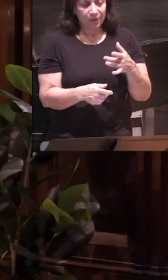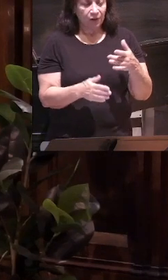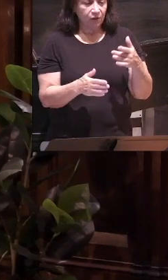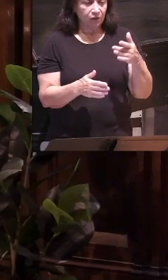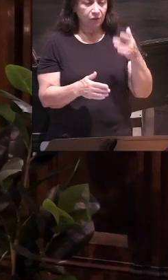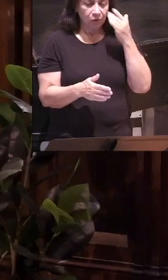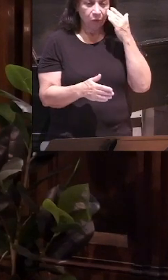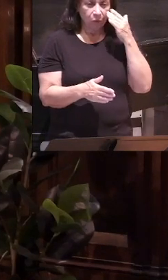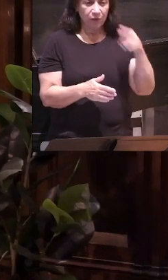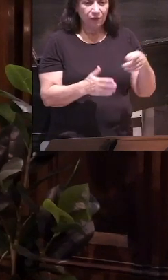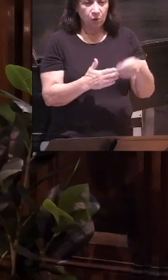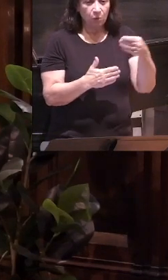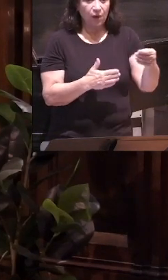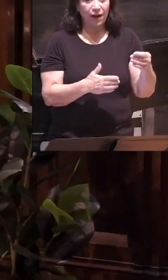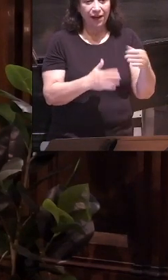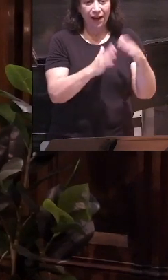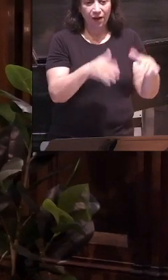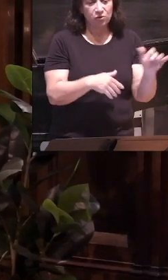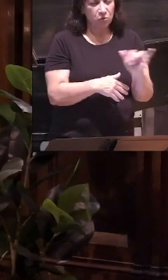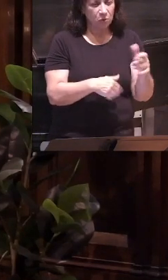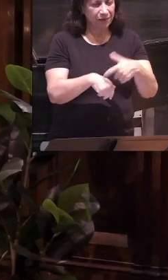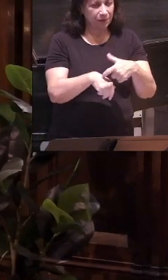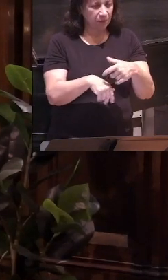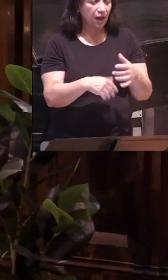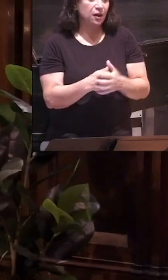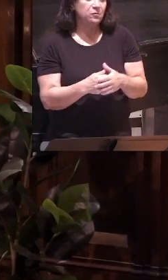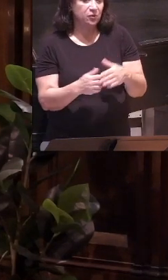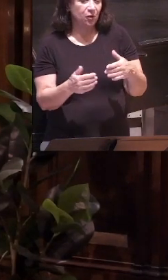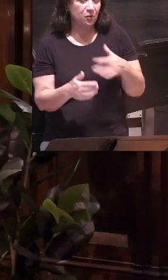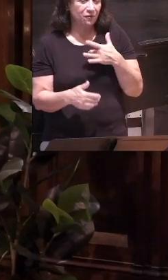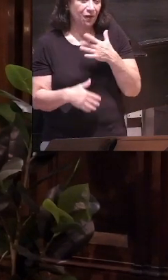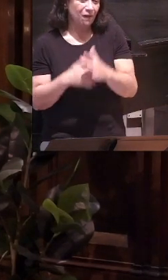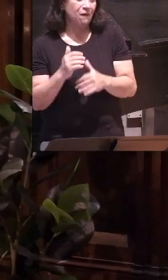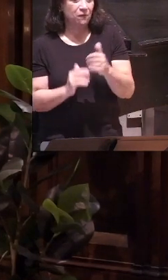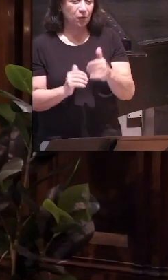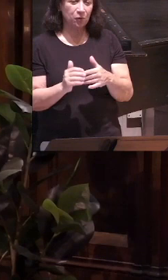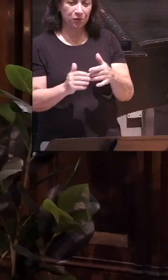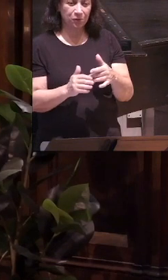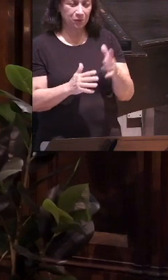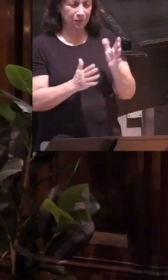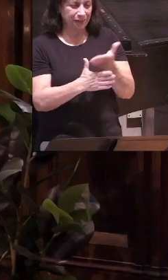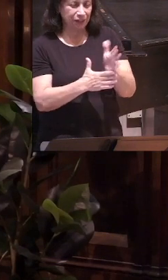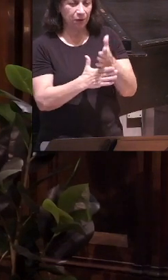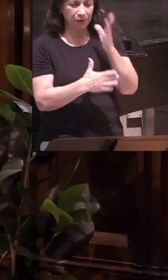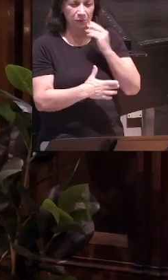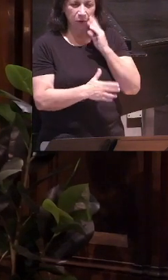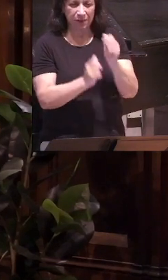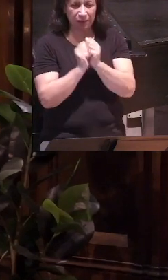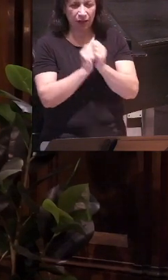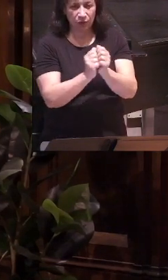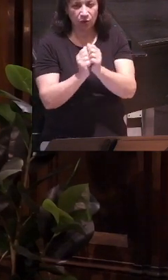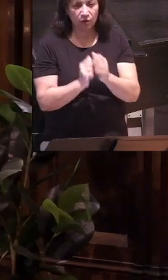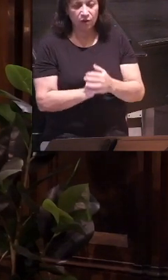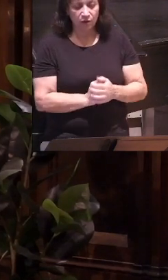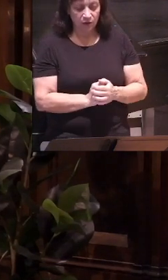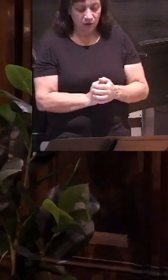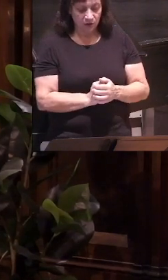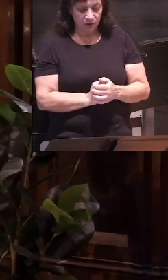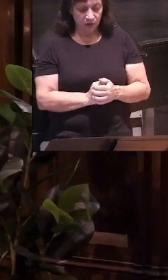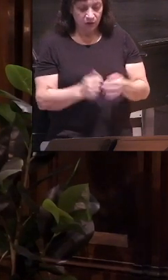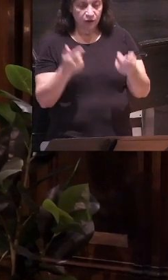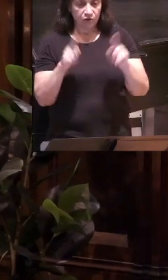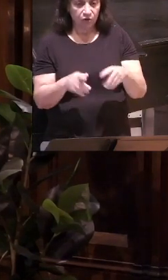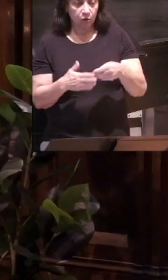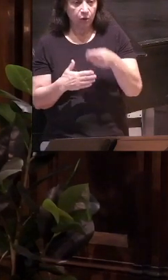to purchasing their home at that time. You know, knowing that I had a close friend that had similar thoughts sealed the deal for us, and